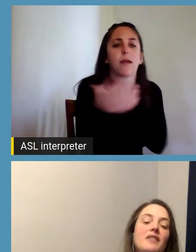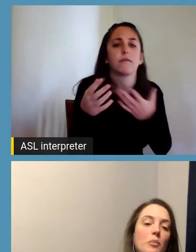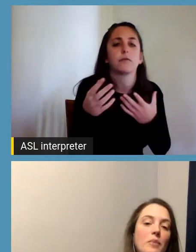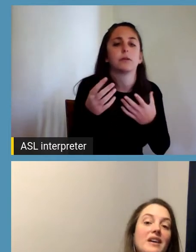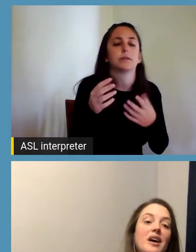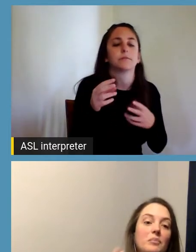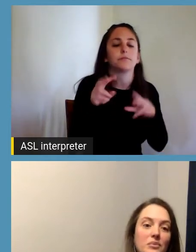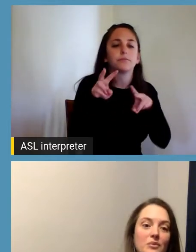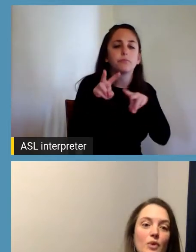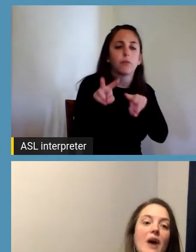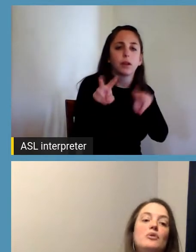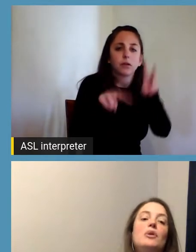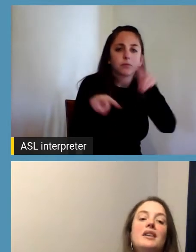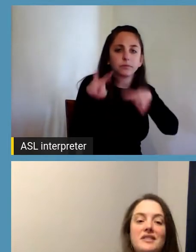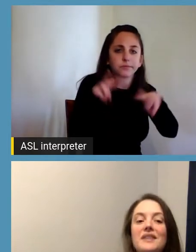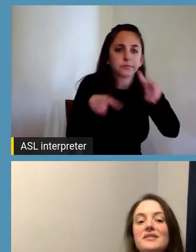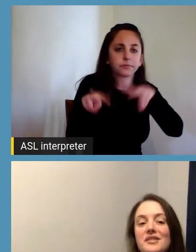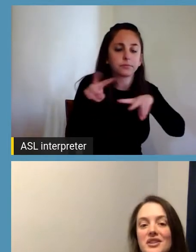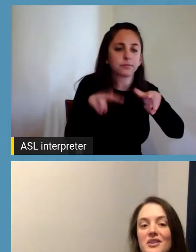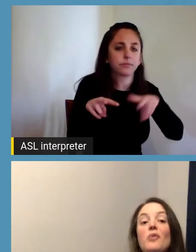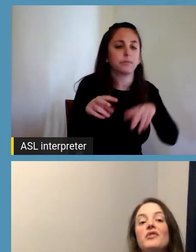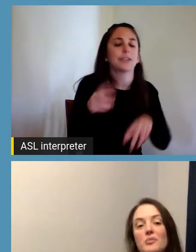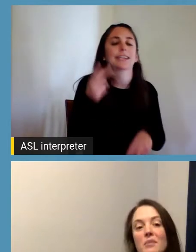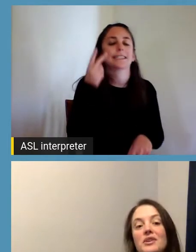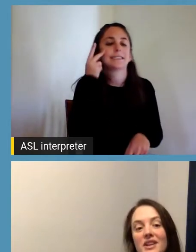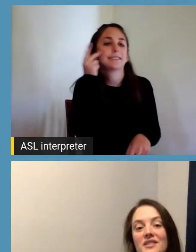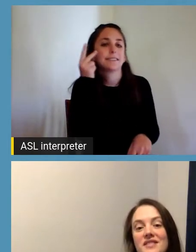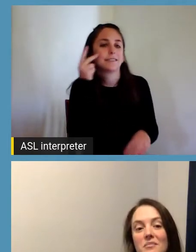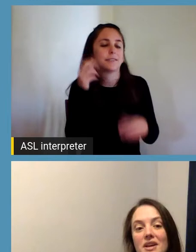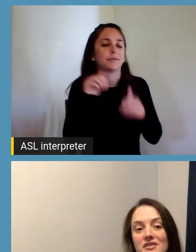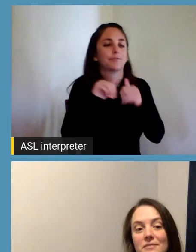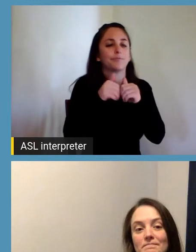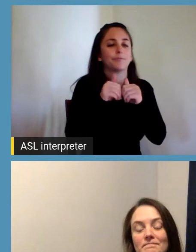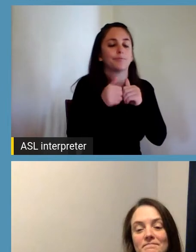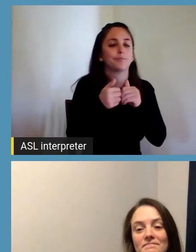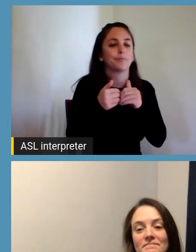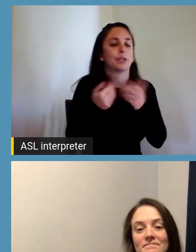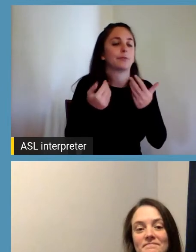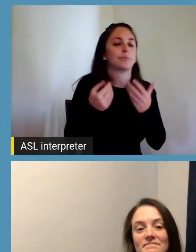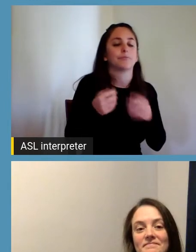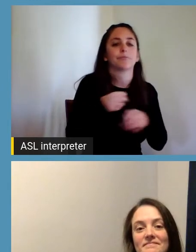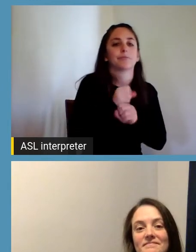that can kind of help back up how you got to that decision, and hopefully you'll be able to get on the same page.